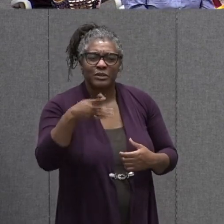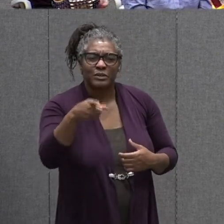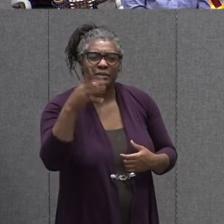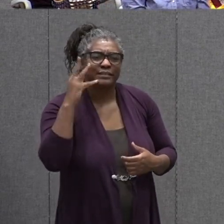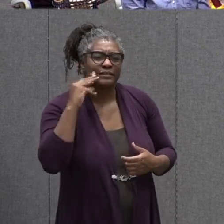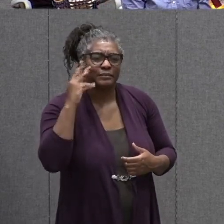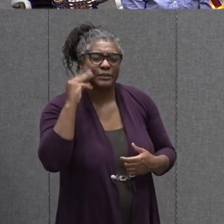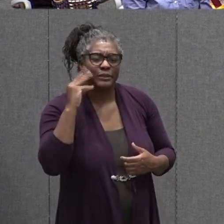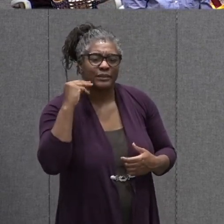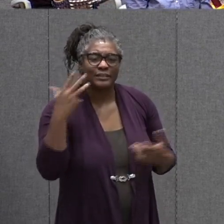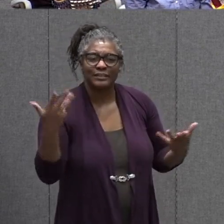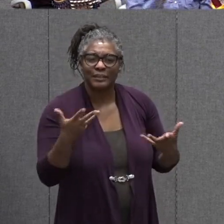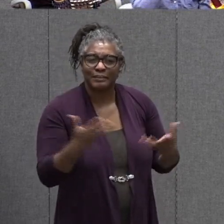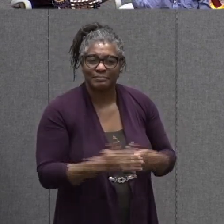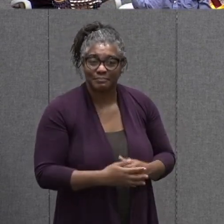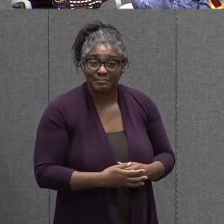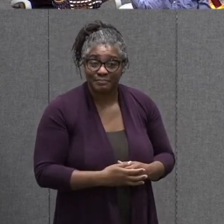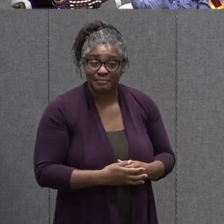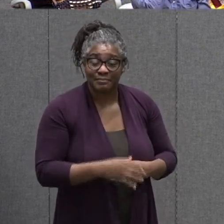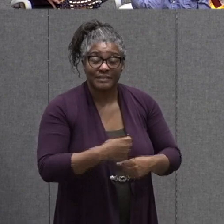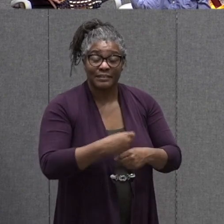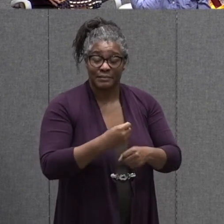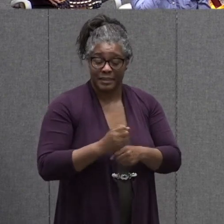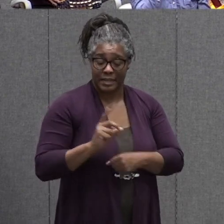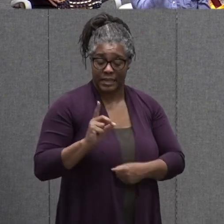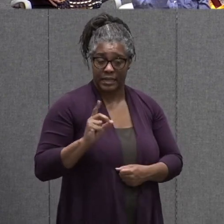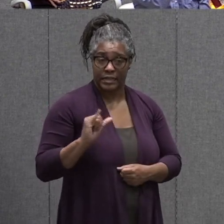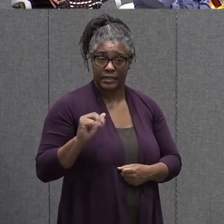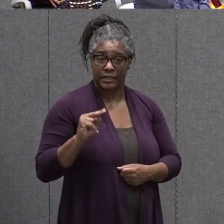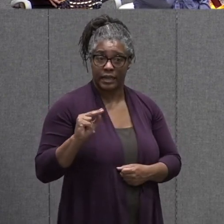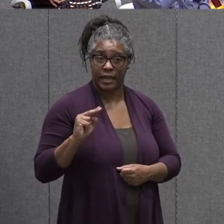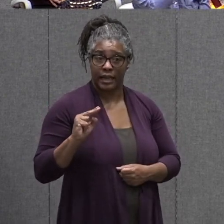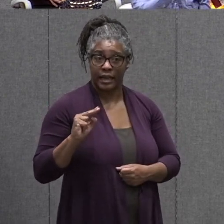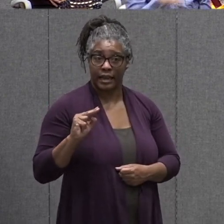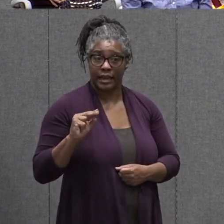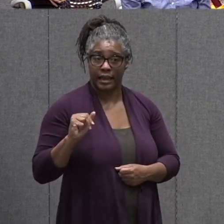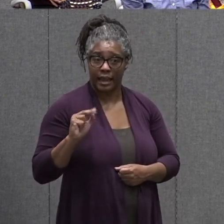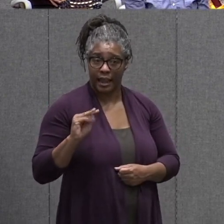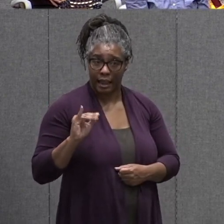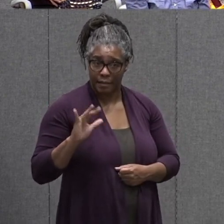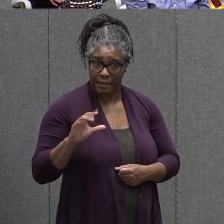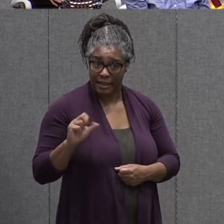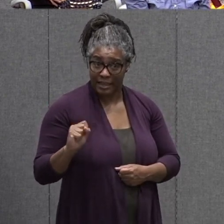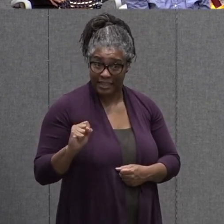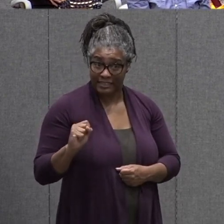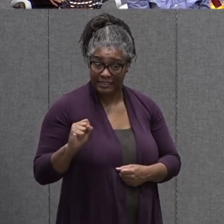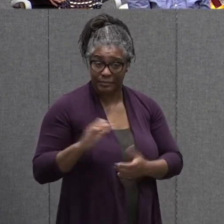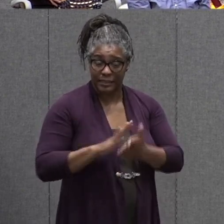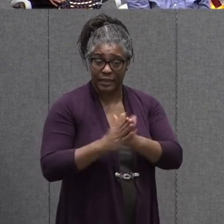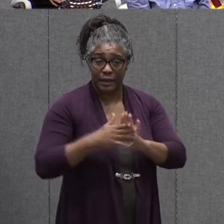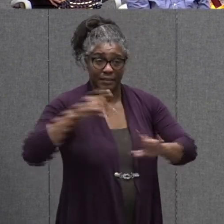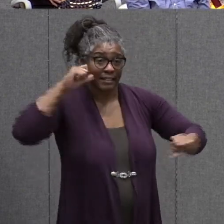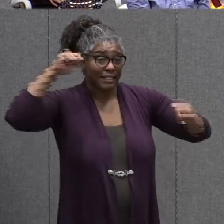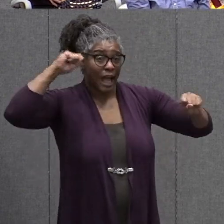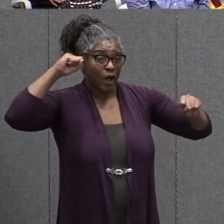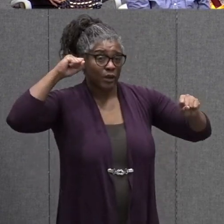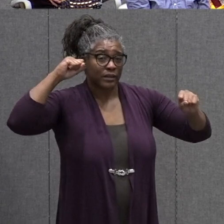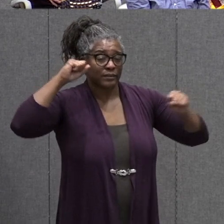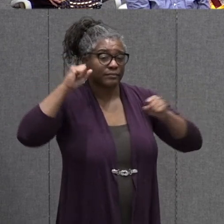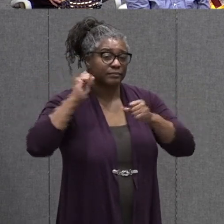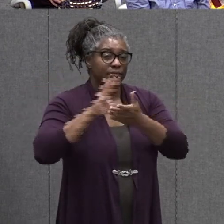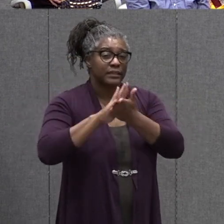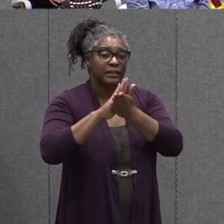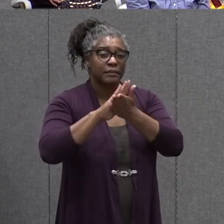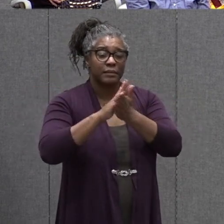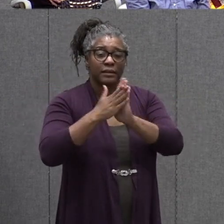experienced making our dynamics louder and quieter, and we did it in different ways. So, you can